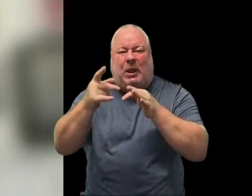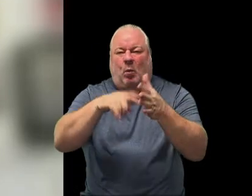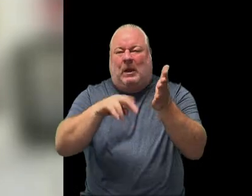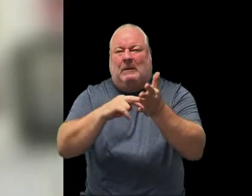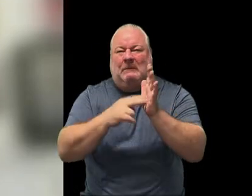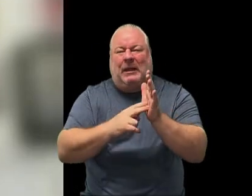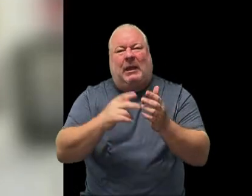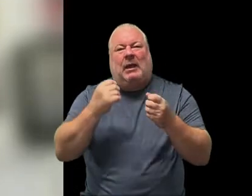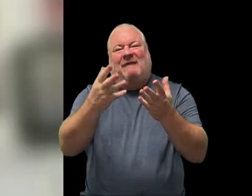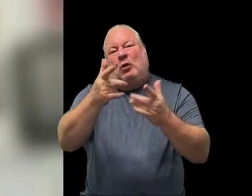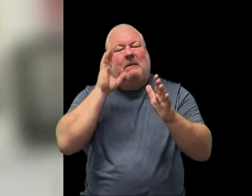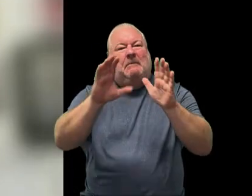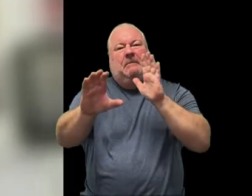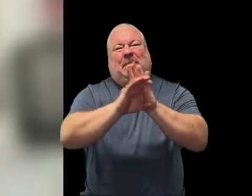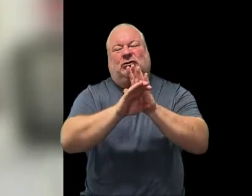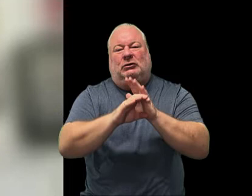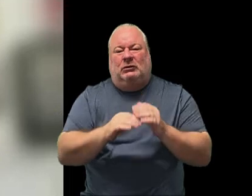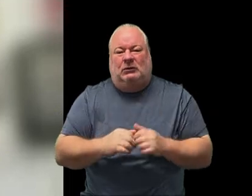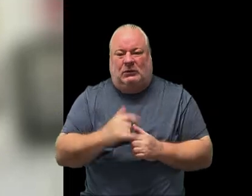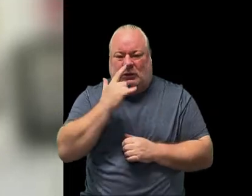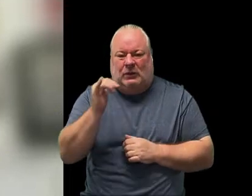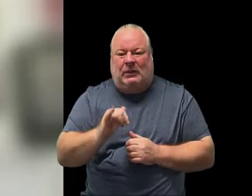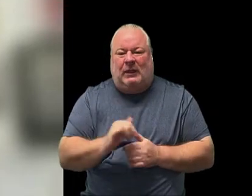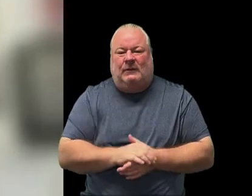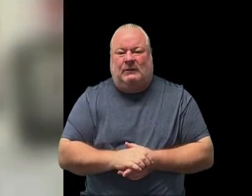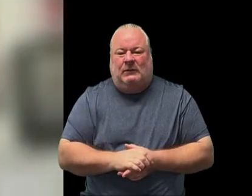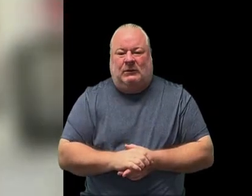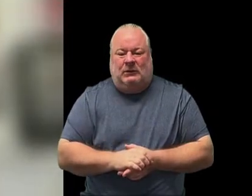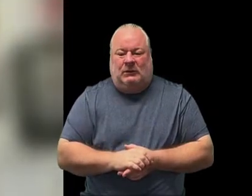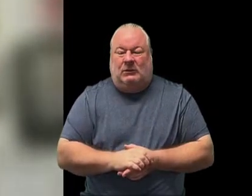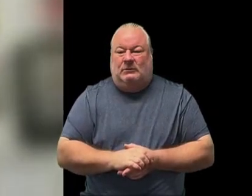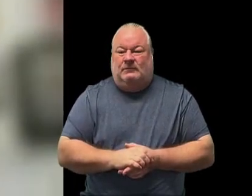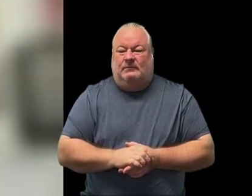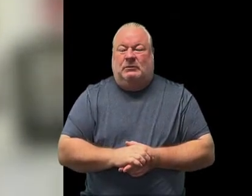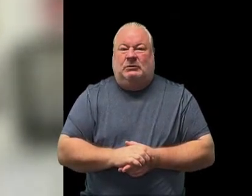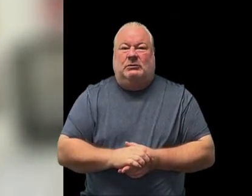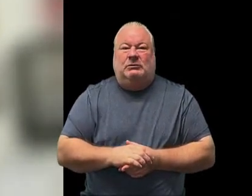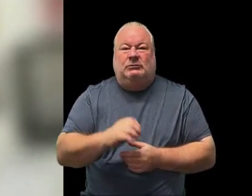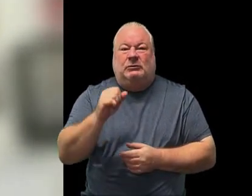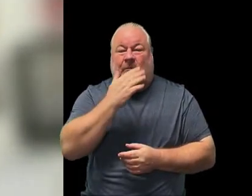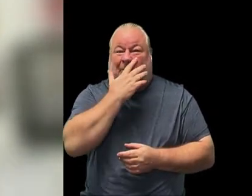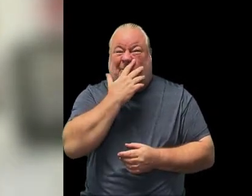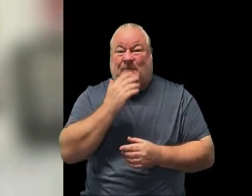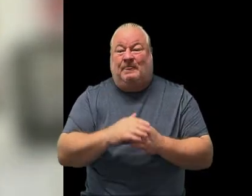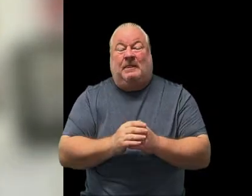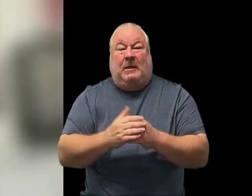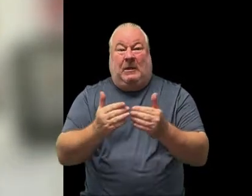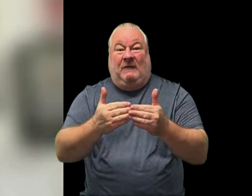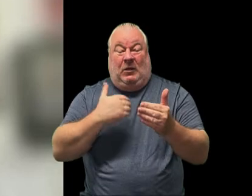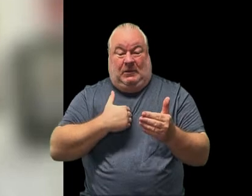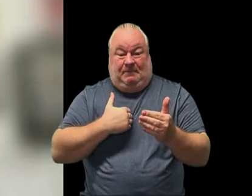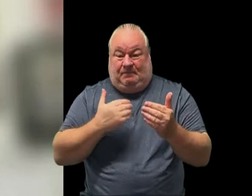that looks like in your classroom. All right, so real quick, Before we go,